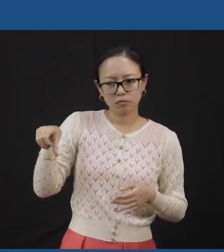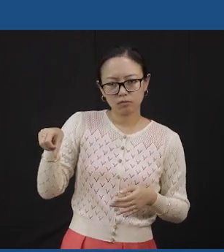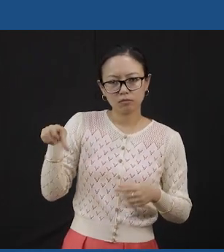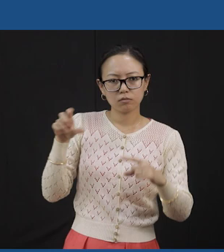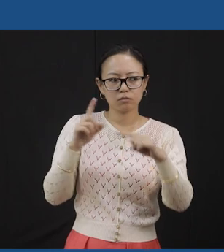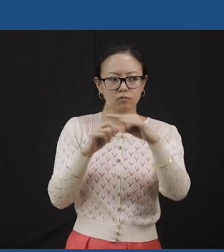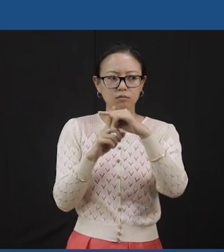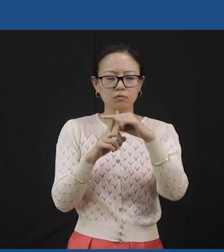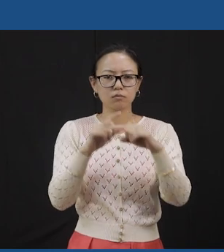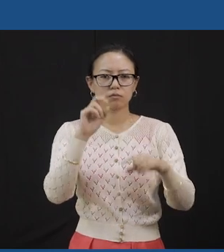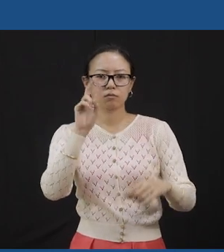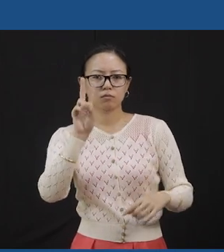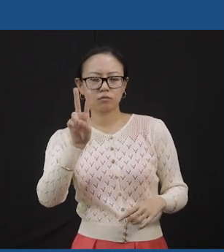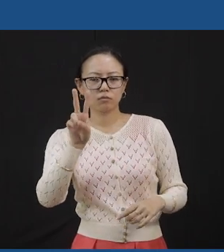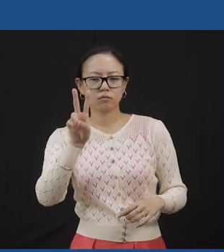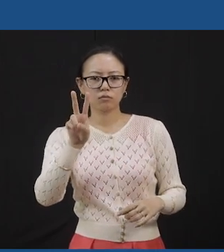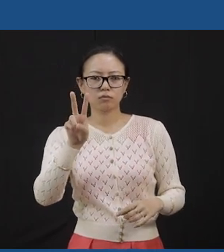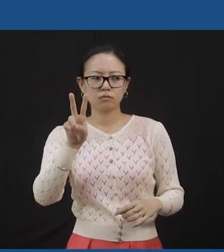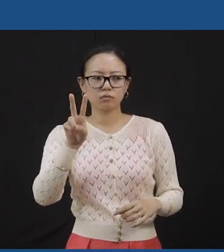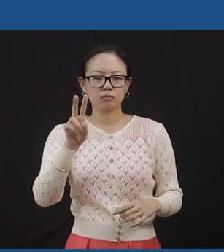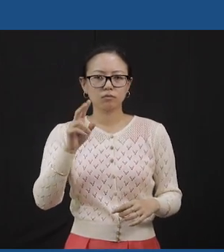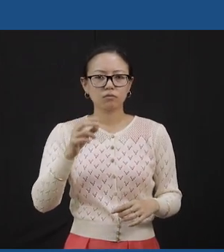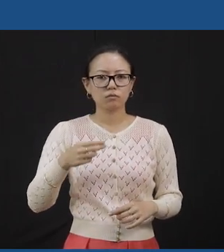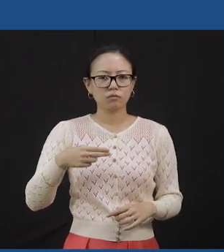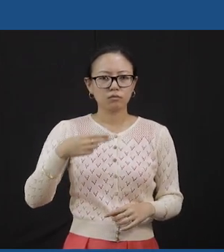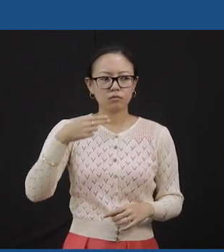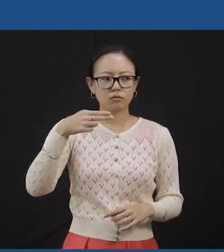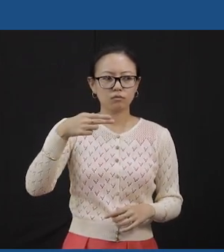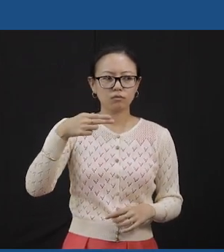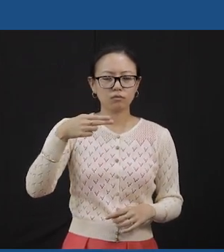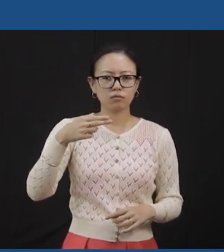6, 6 plus 0 is 6.